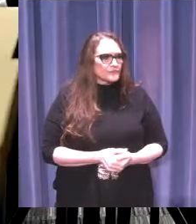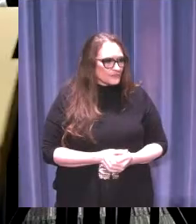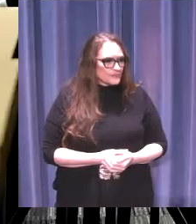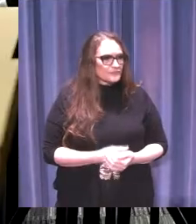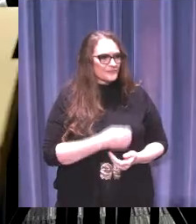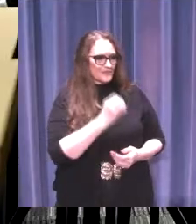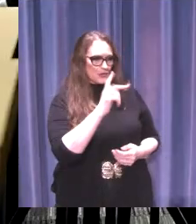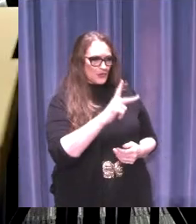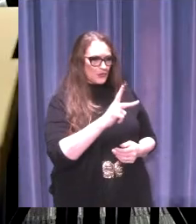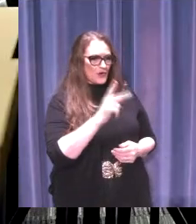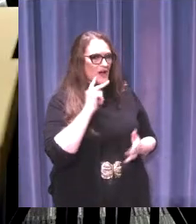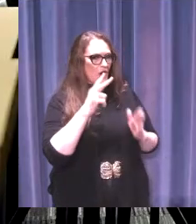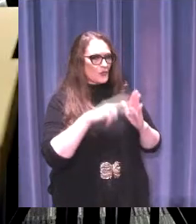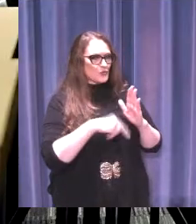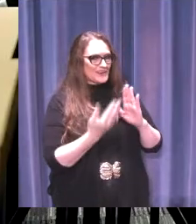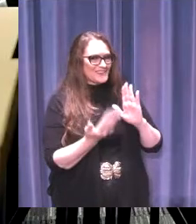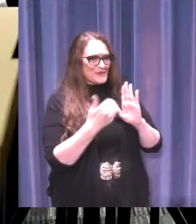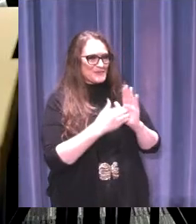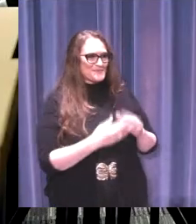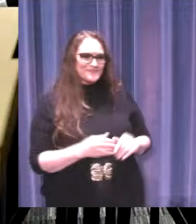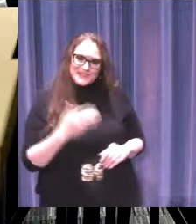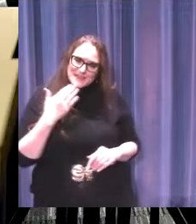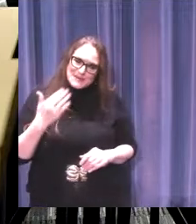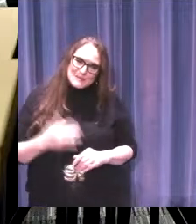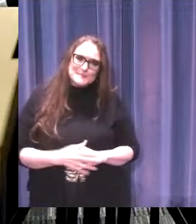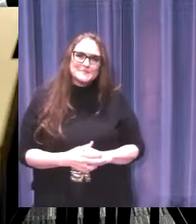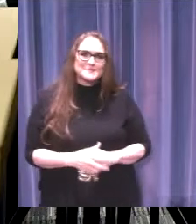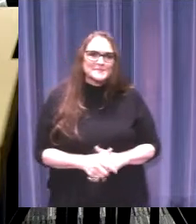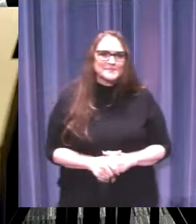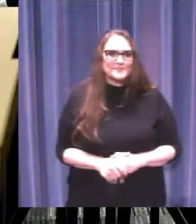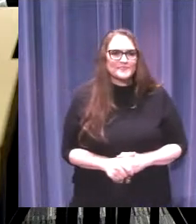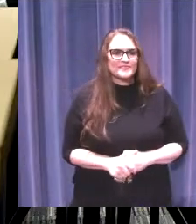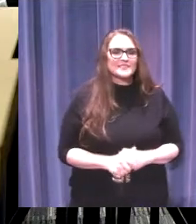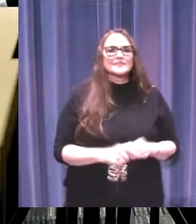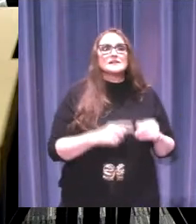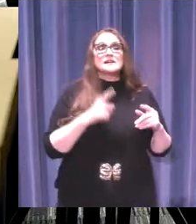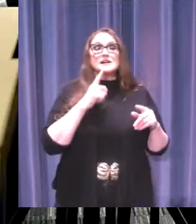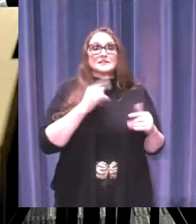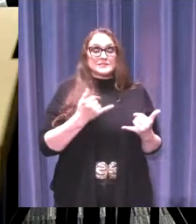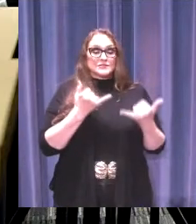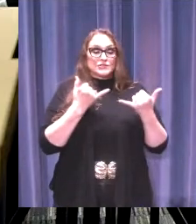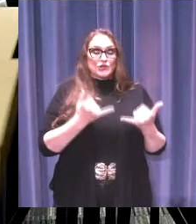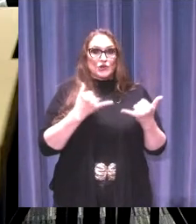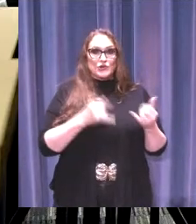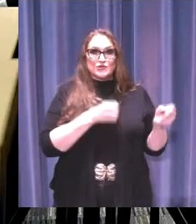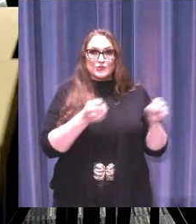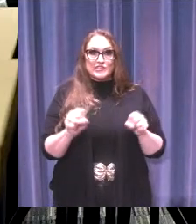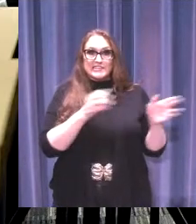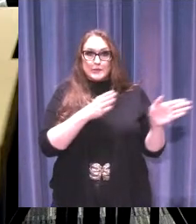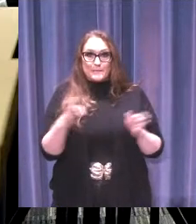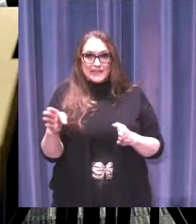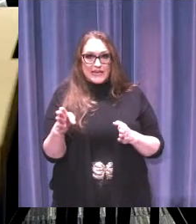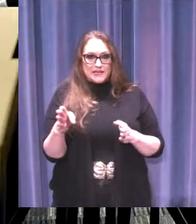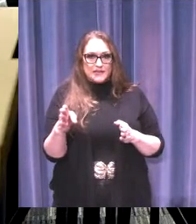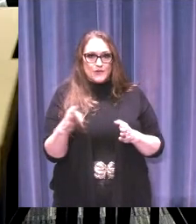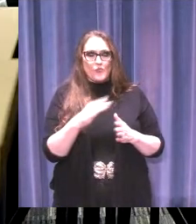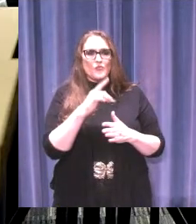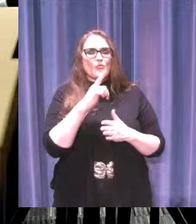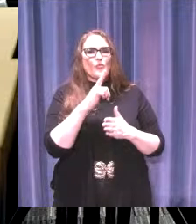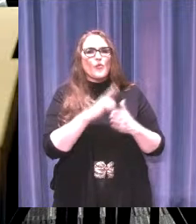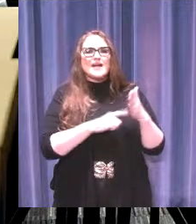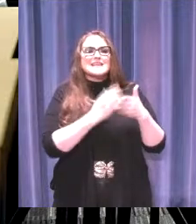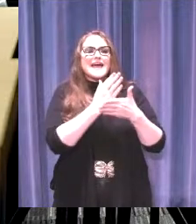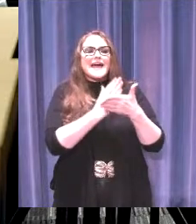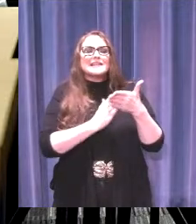Okay, I'll read it over to you. Thank you. In the current strategic plan, what